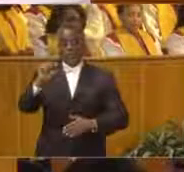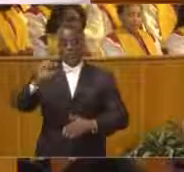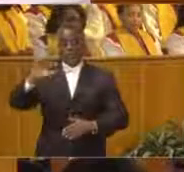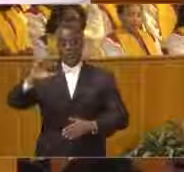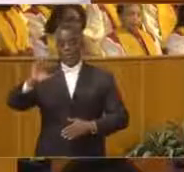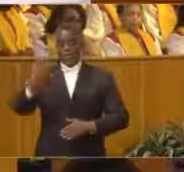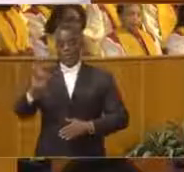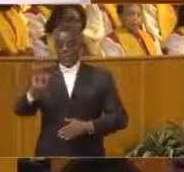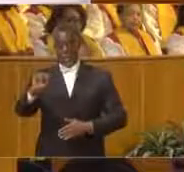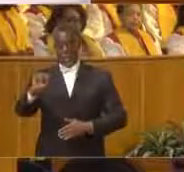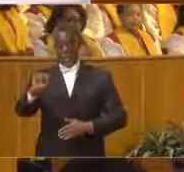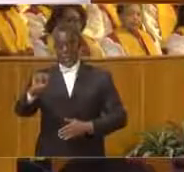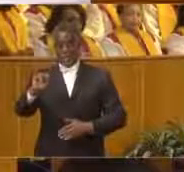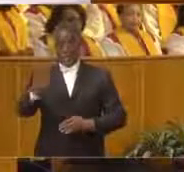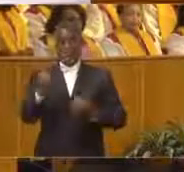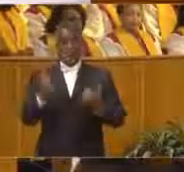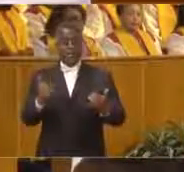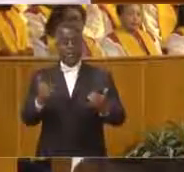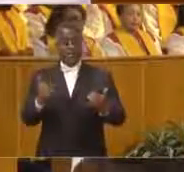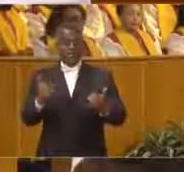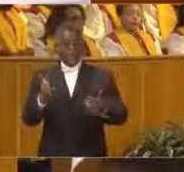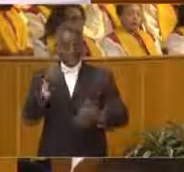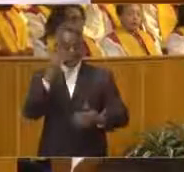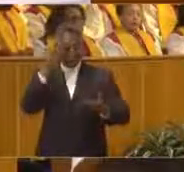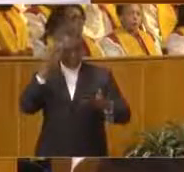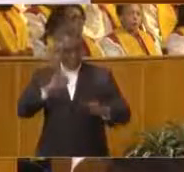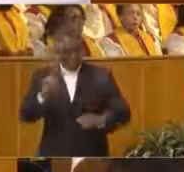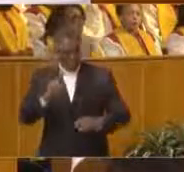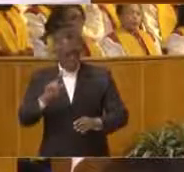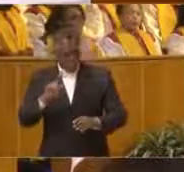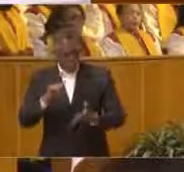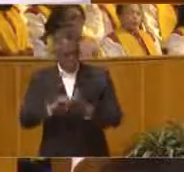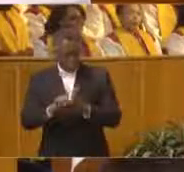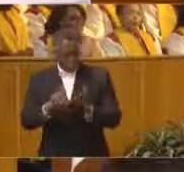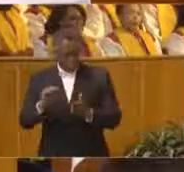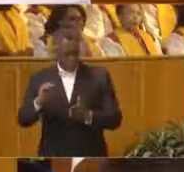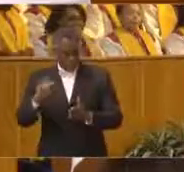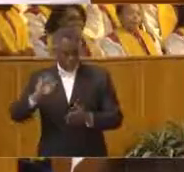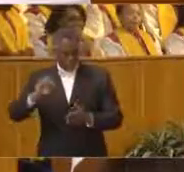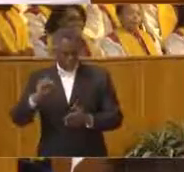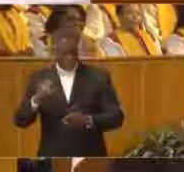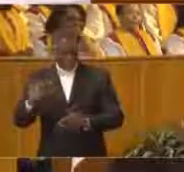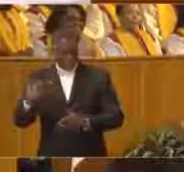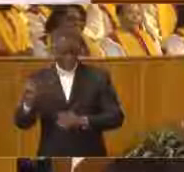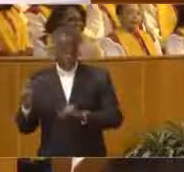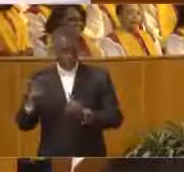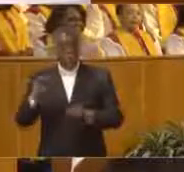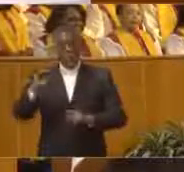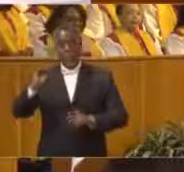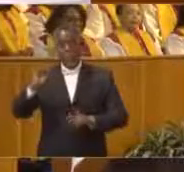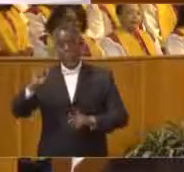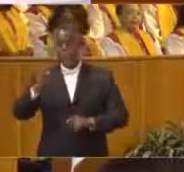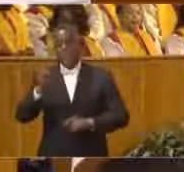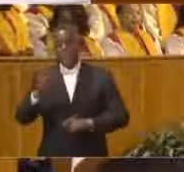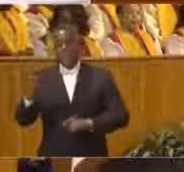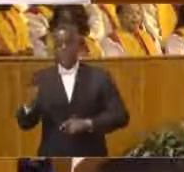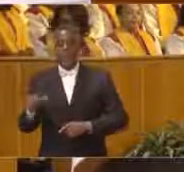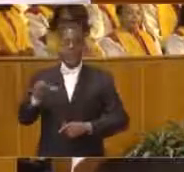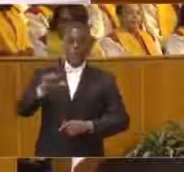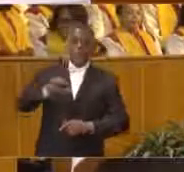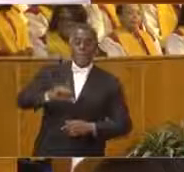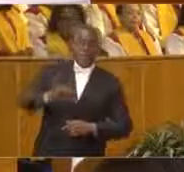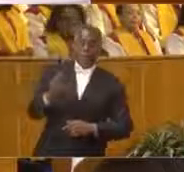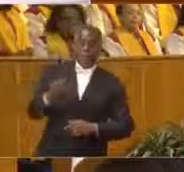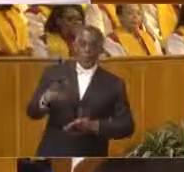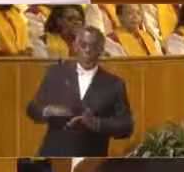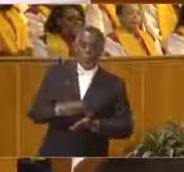Malachi. Now, if you don't know where Malachi is, go to Matthew and go back one